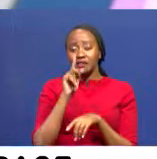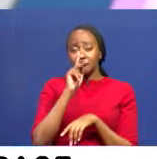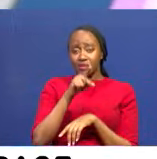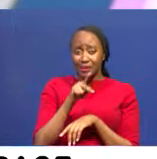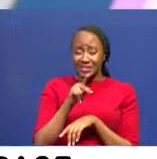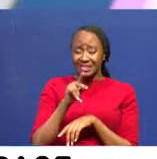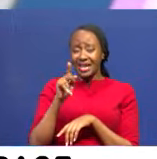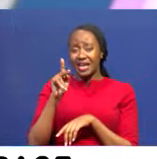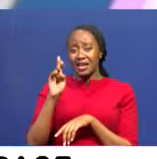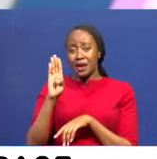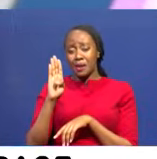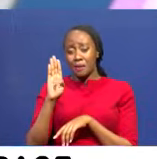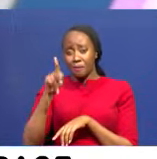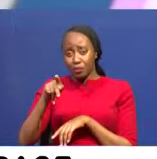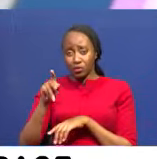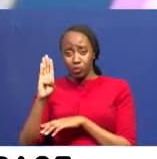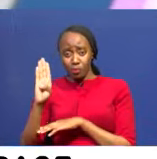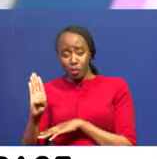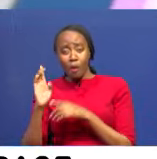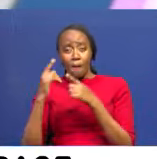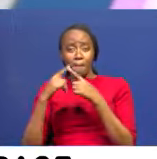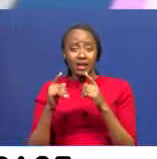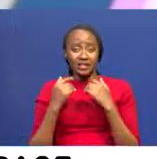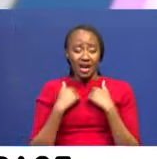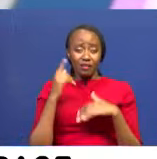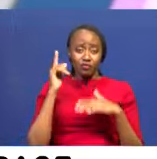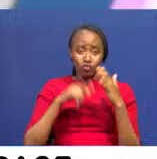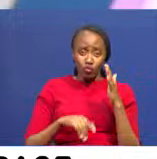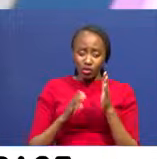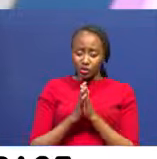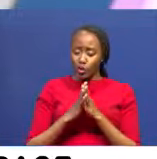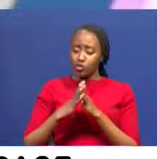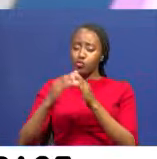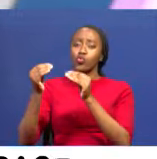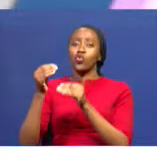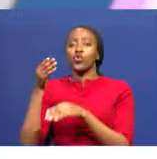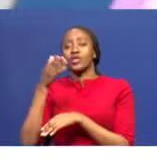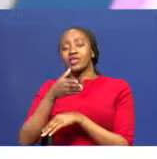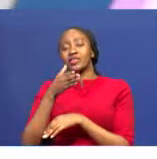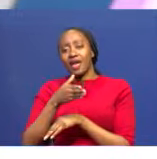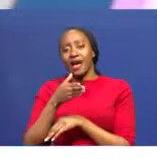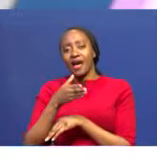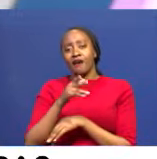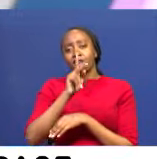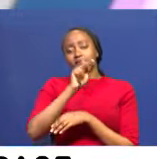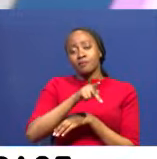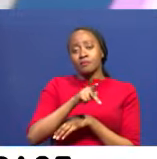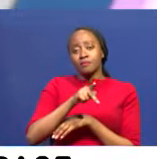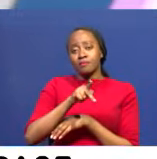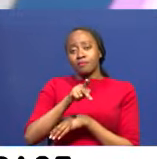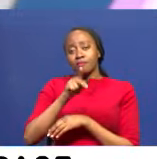any adverse event or a side effect, so if you go to the Pharmacy and Poisons Board website,